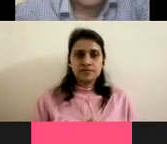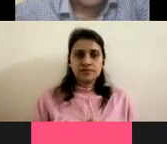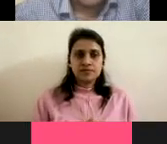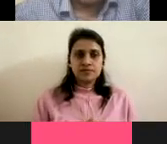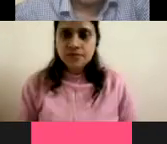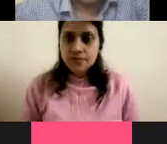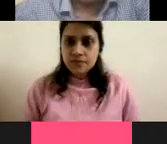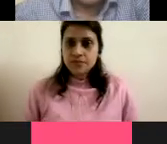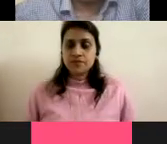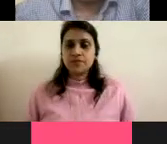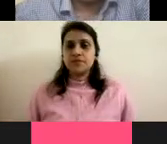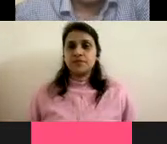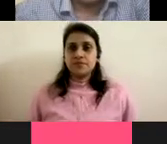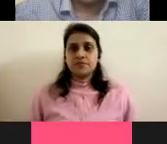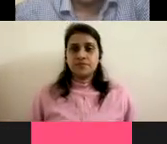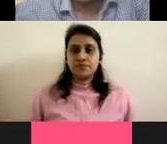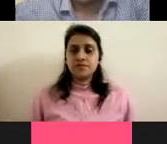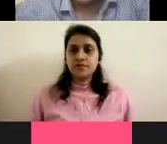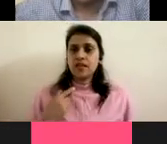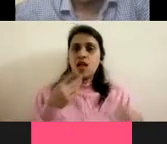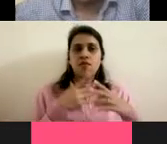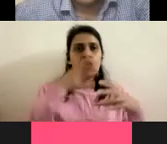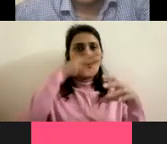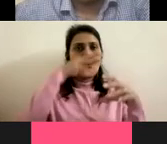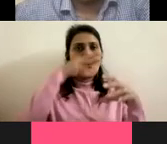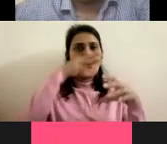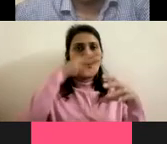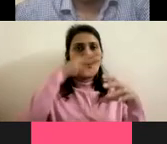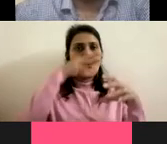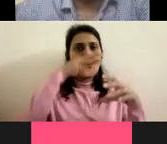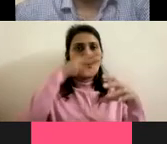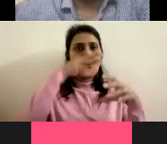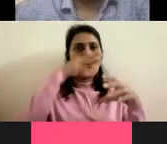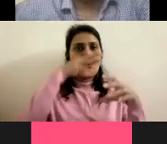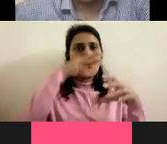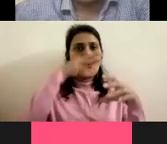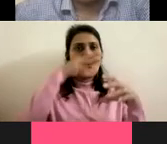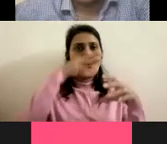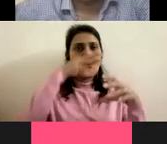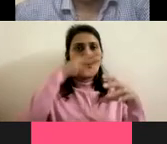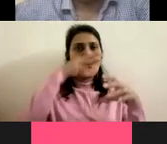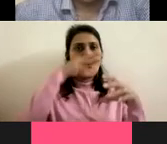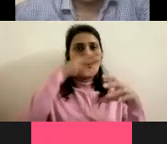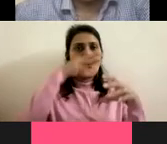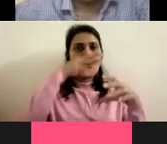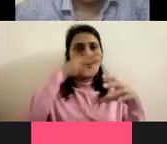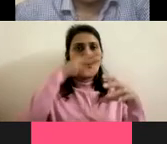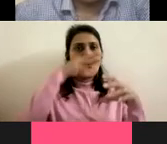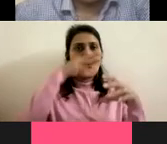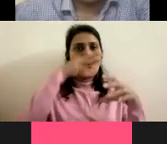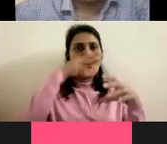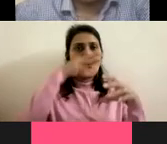you are discussing, but please discuss in your rooms, and we will regroup in 7 minutes when we